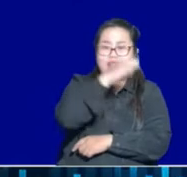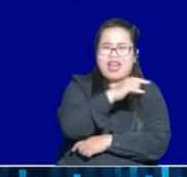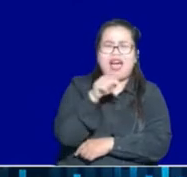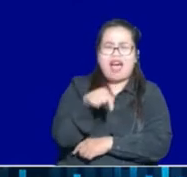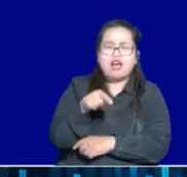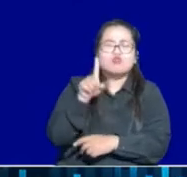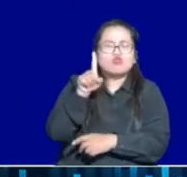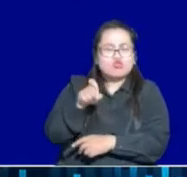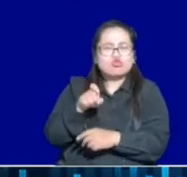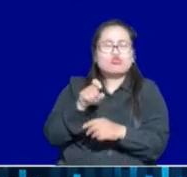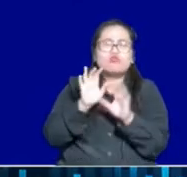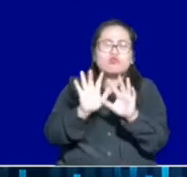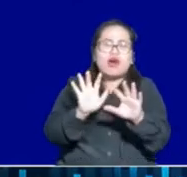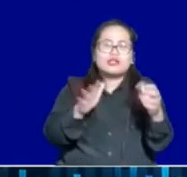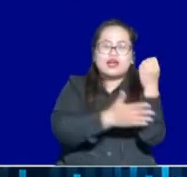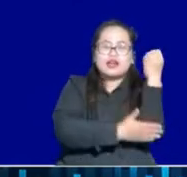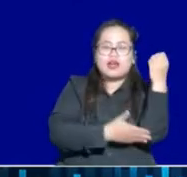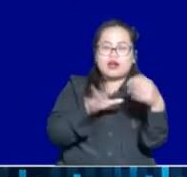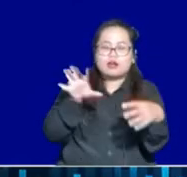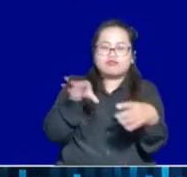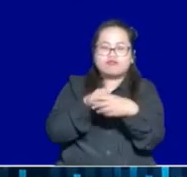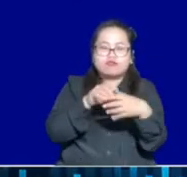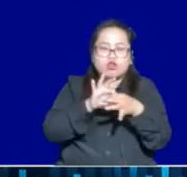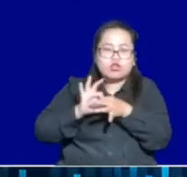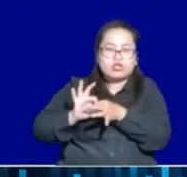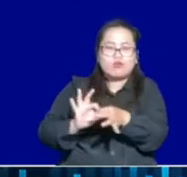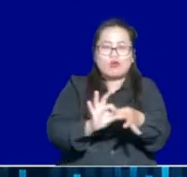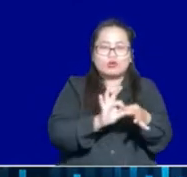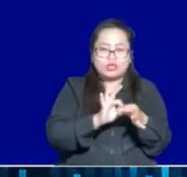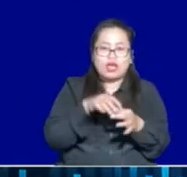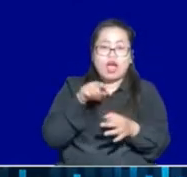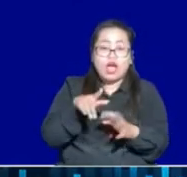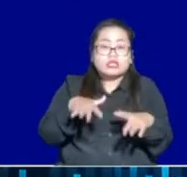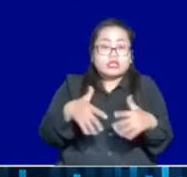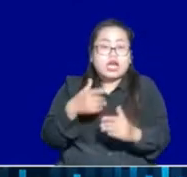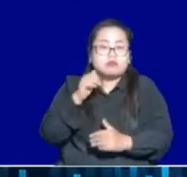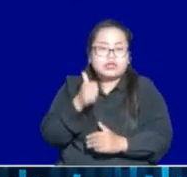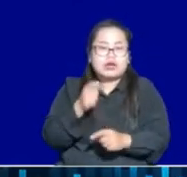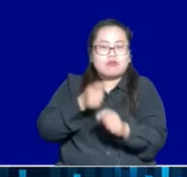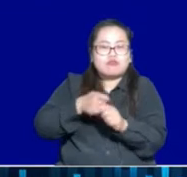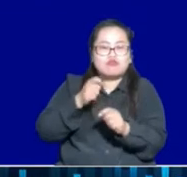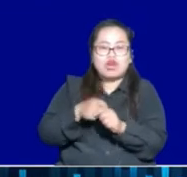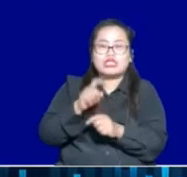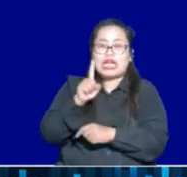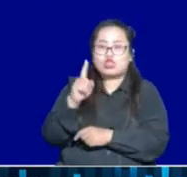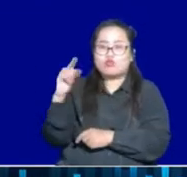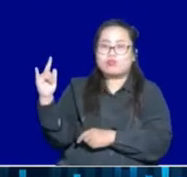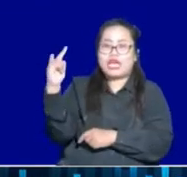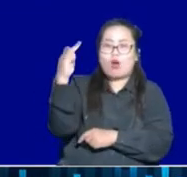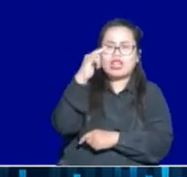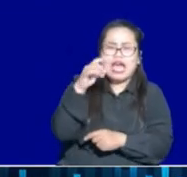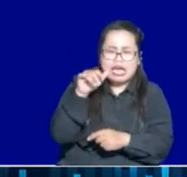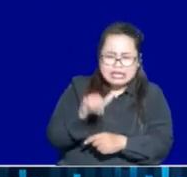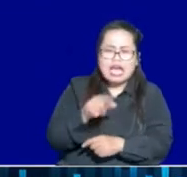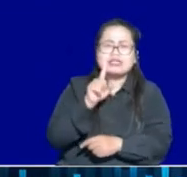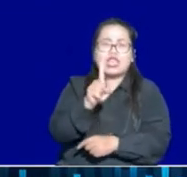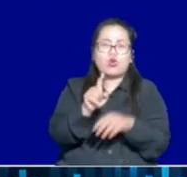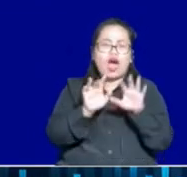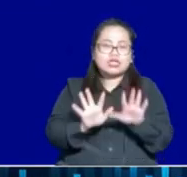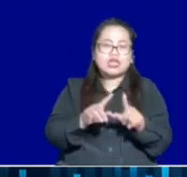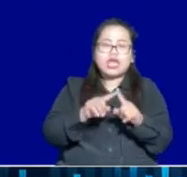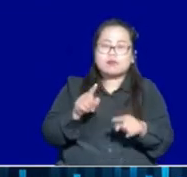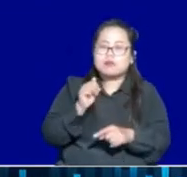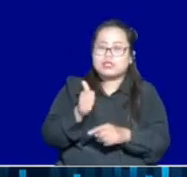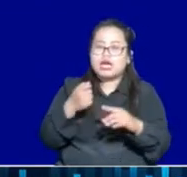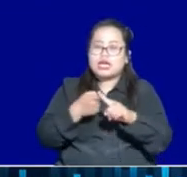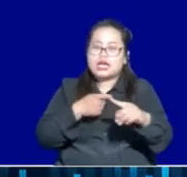brought together to create one aircraft, not many aircraft. They might do more aircraft, but to make the first aircraft, you